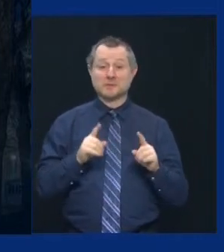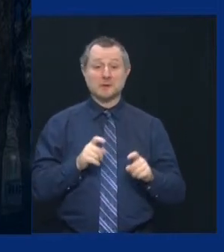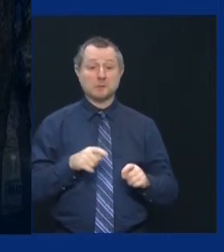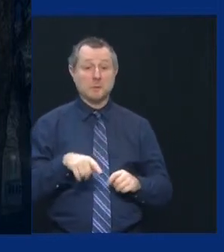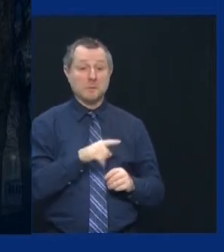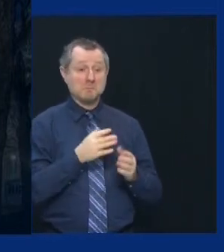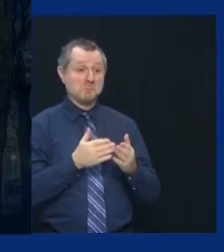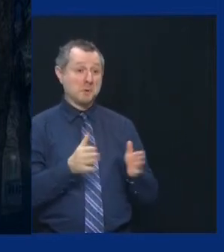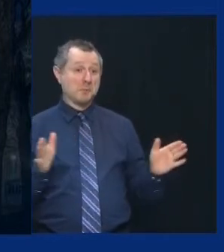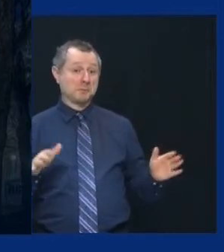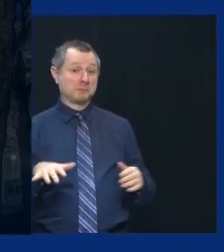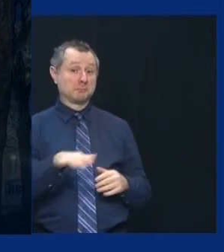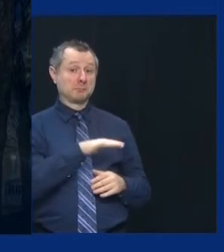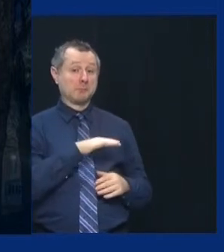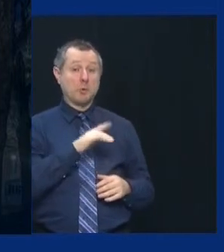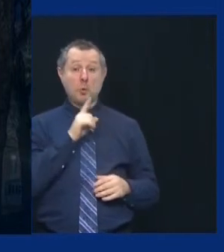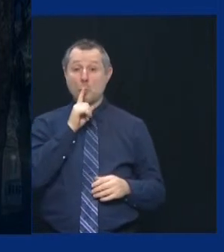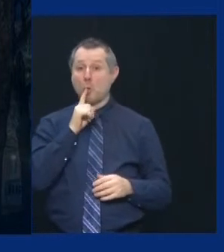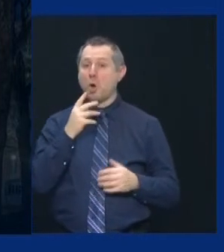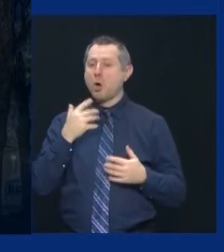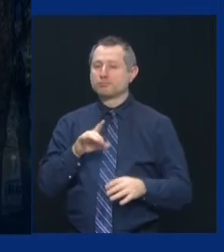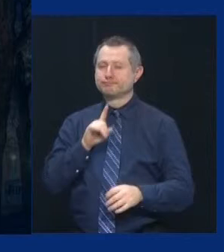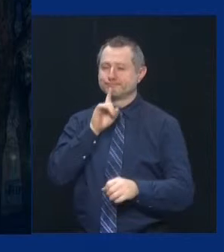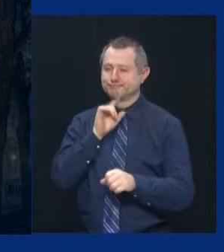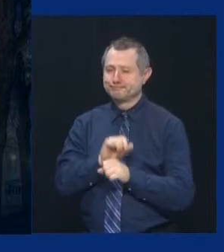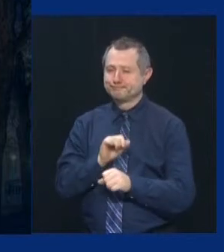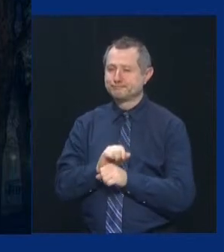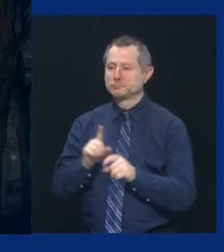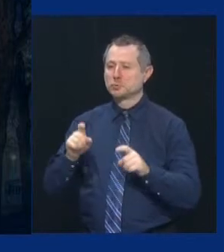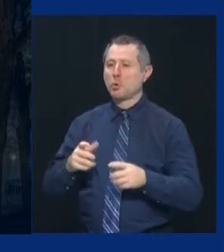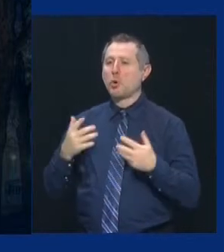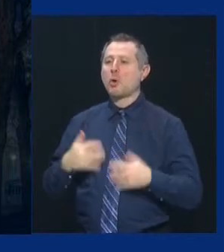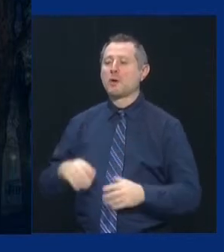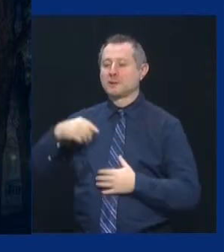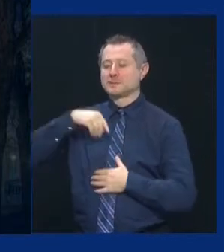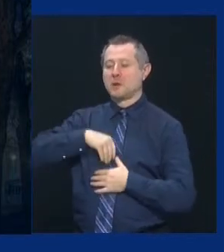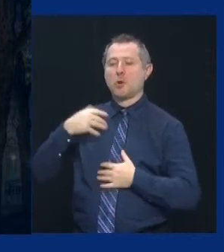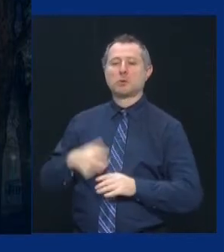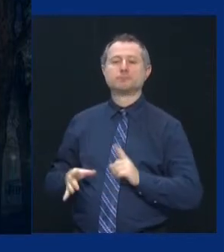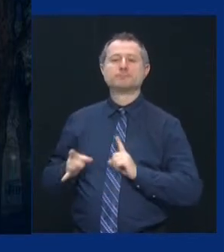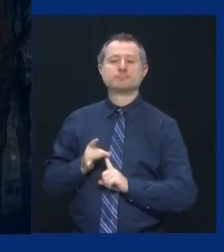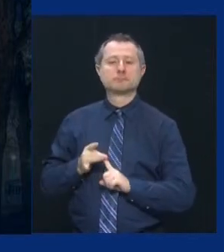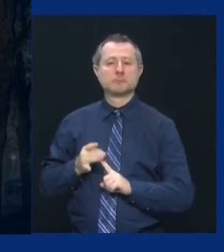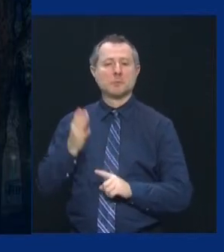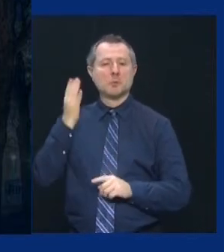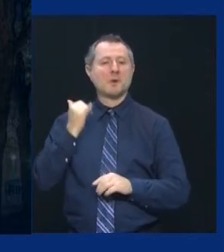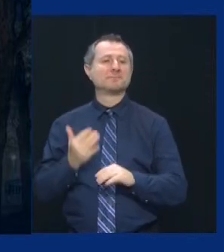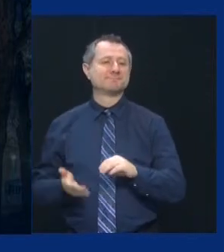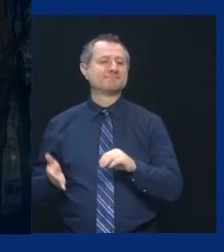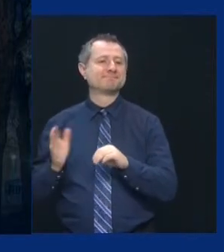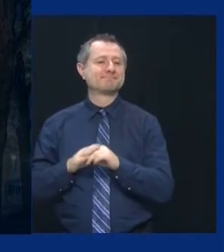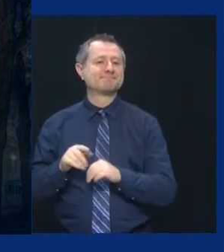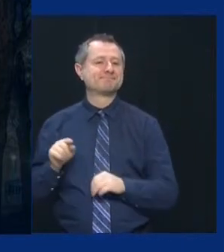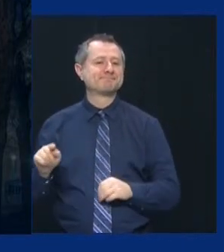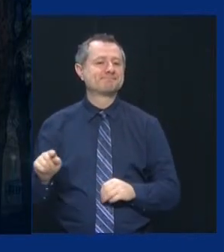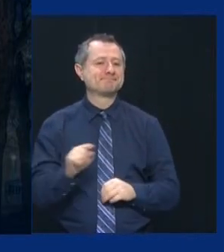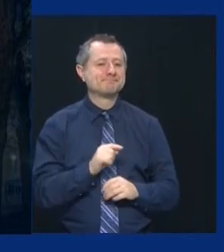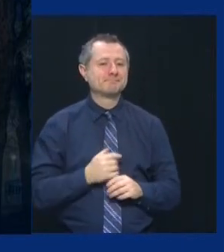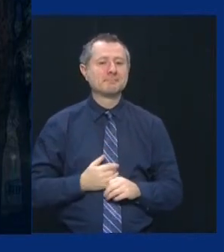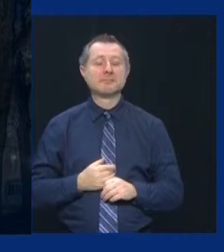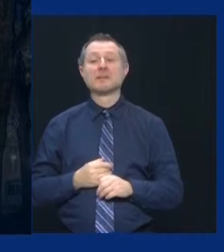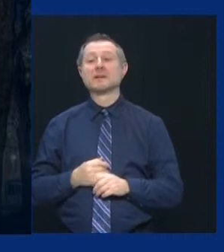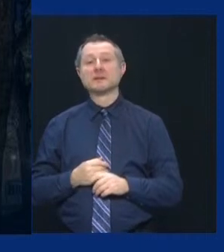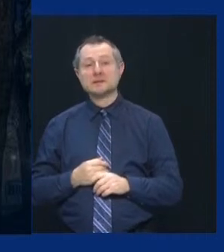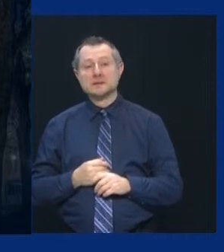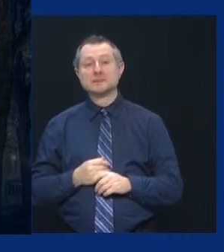showing symptoms. That's why they went and they got tested. The number of positive cases didn't go up.